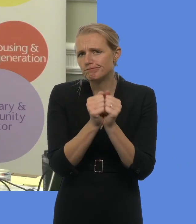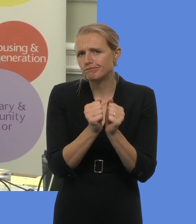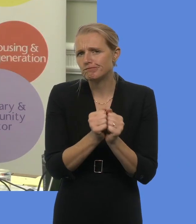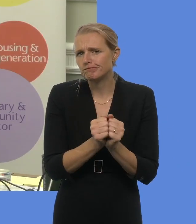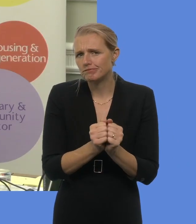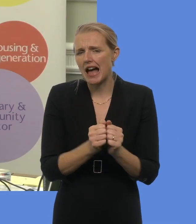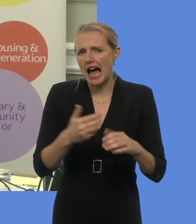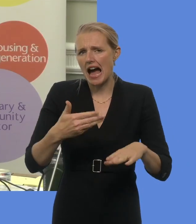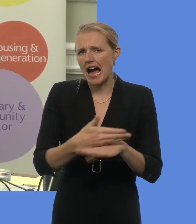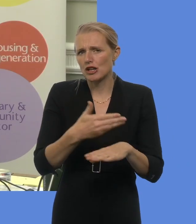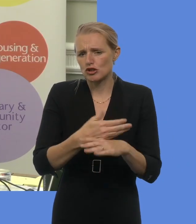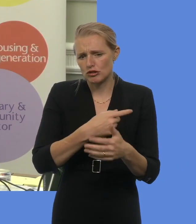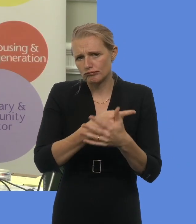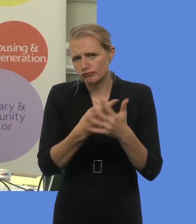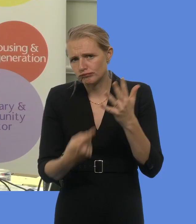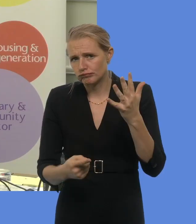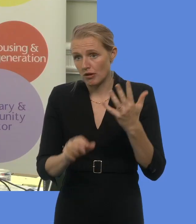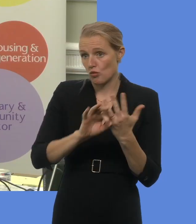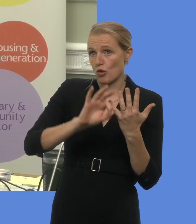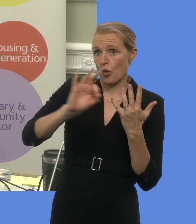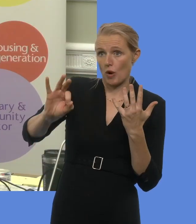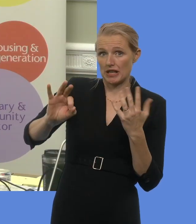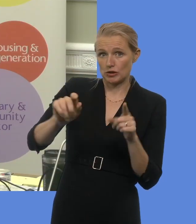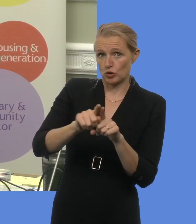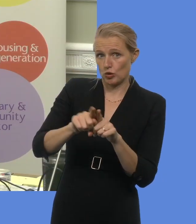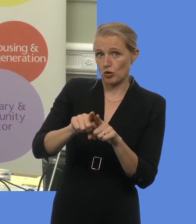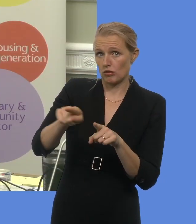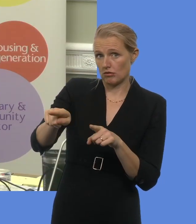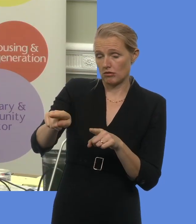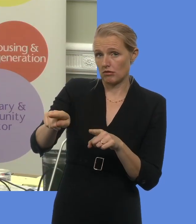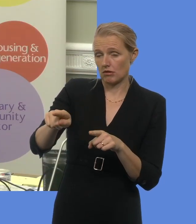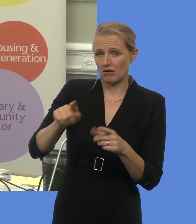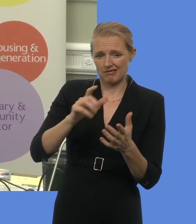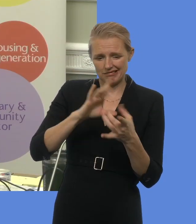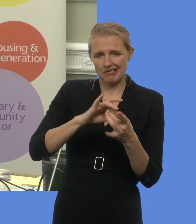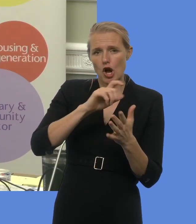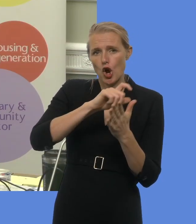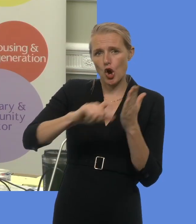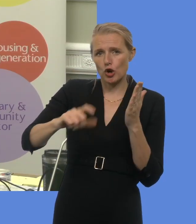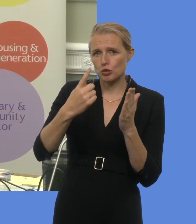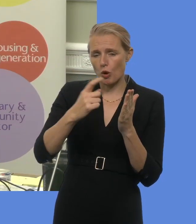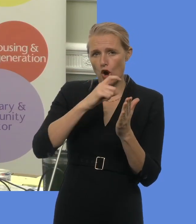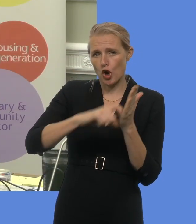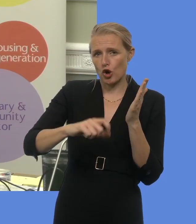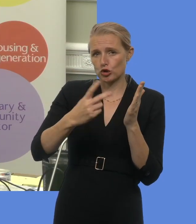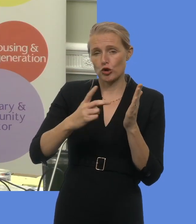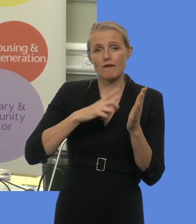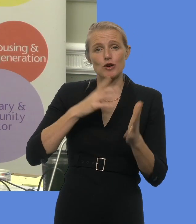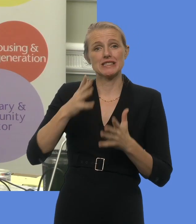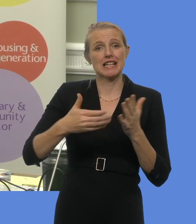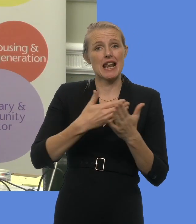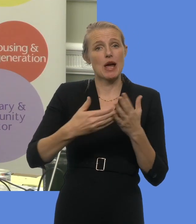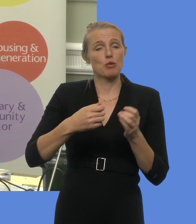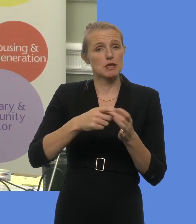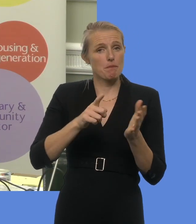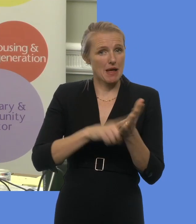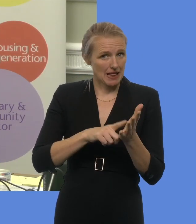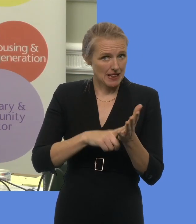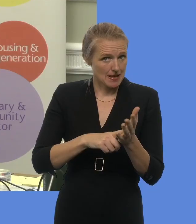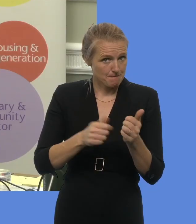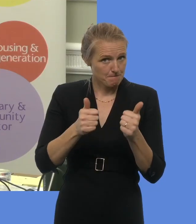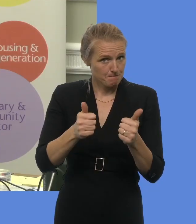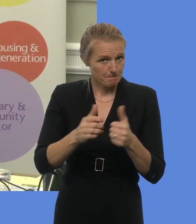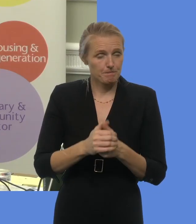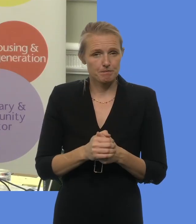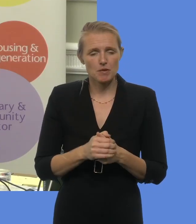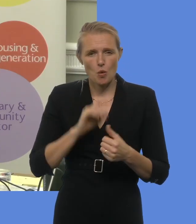follow-up actions and requests from our deliberations of the clauses 1 and 2 on the sign language bill. So I'll